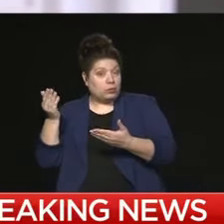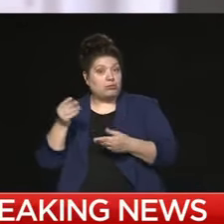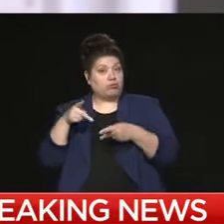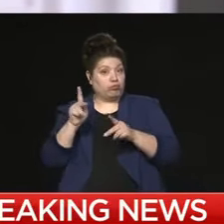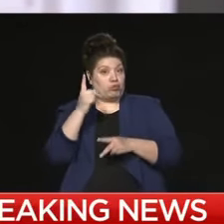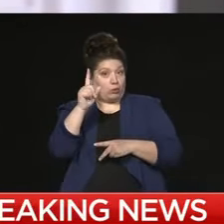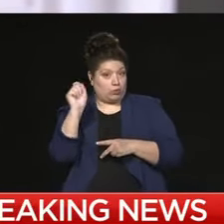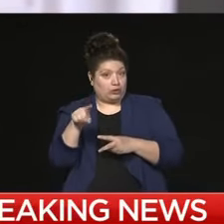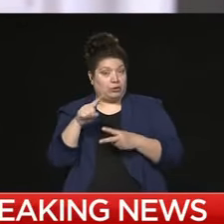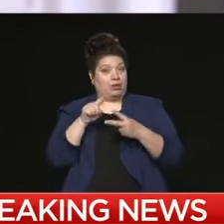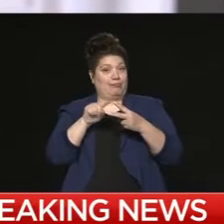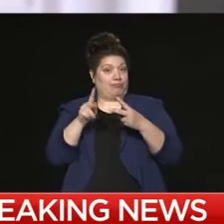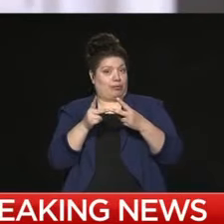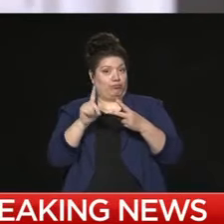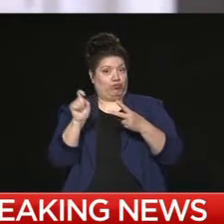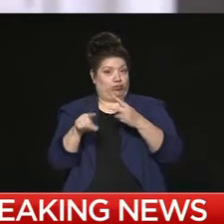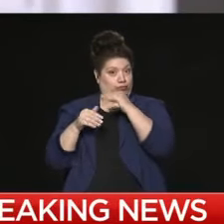follow-up. Operator.